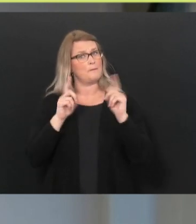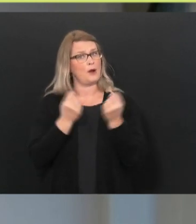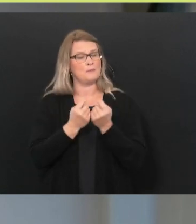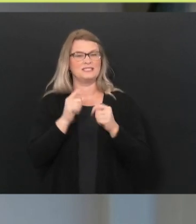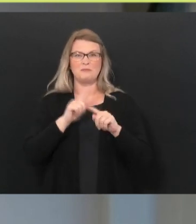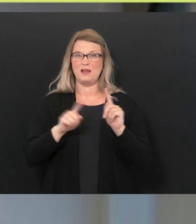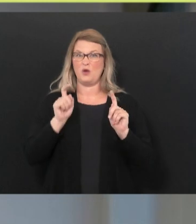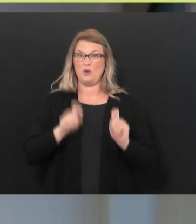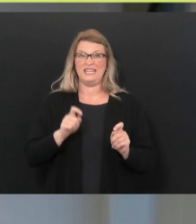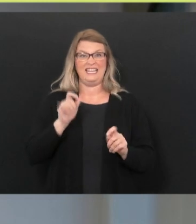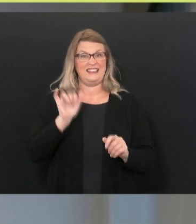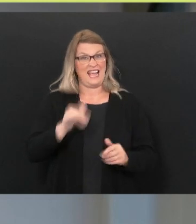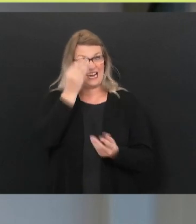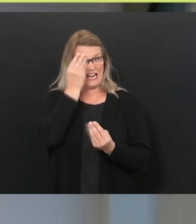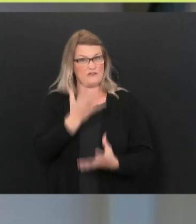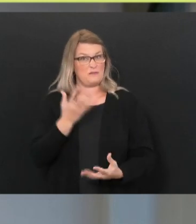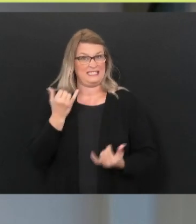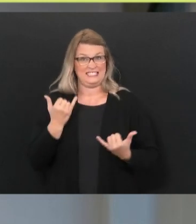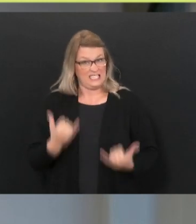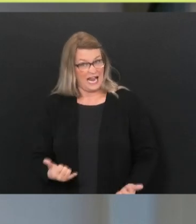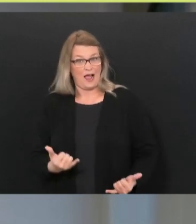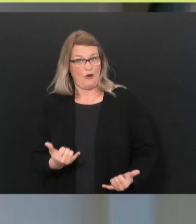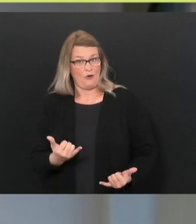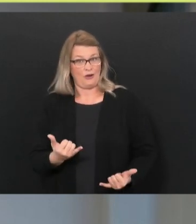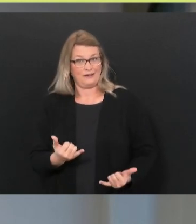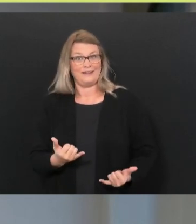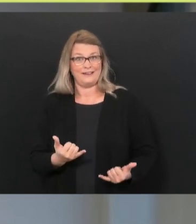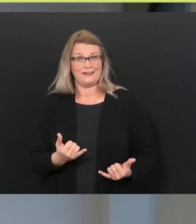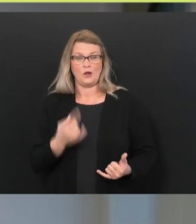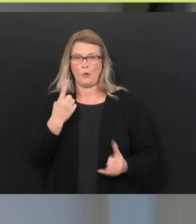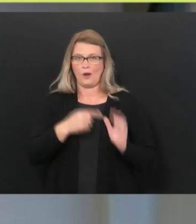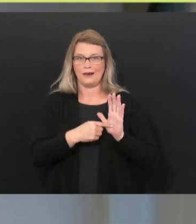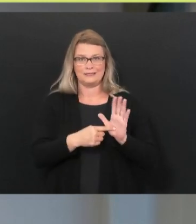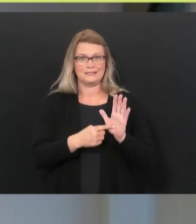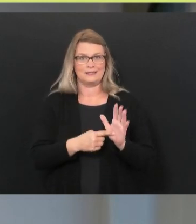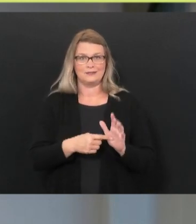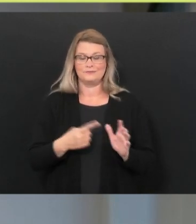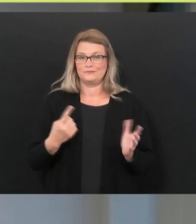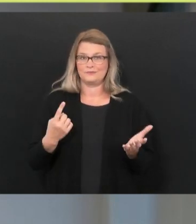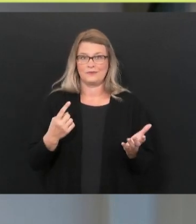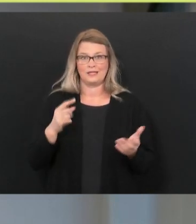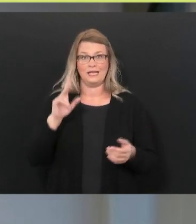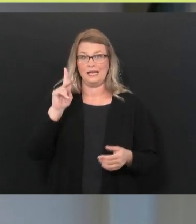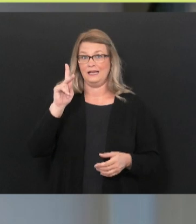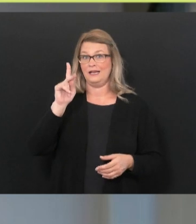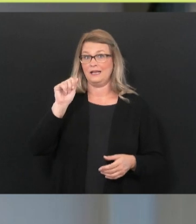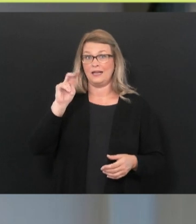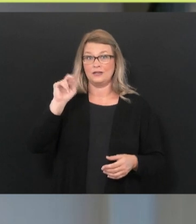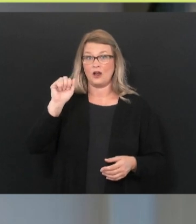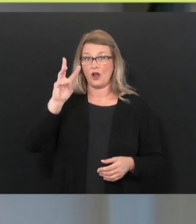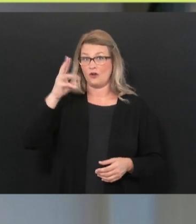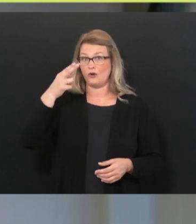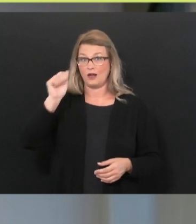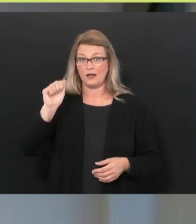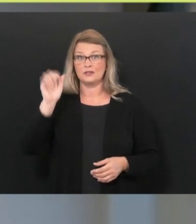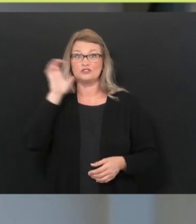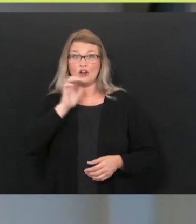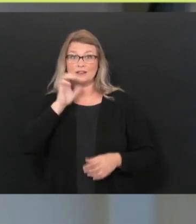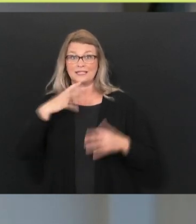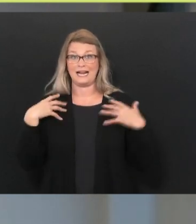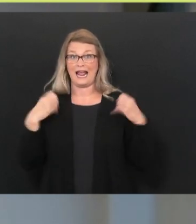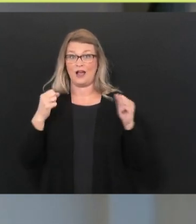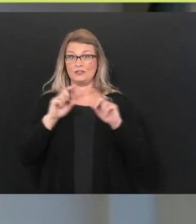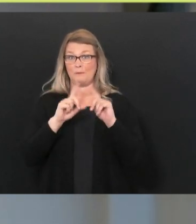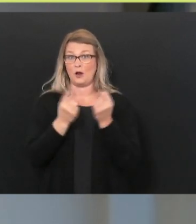information sooner. A good example is one of our larger health departments, Kanawha Charleston Health Department. They did a